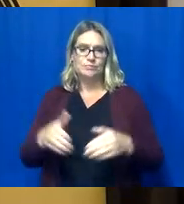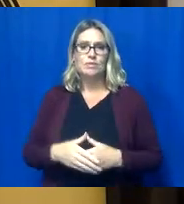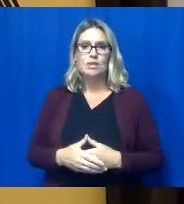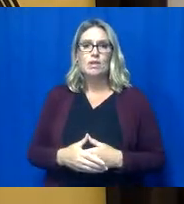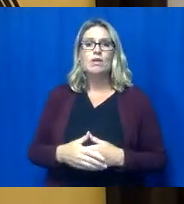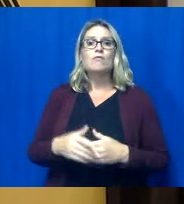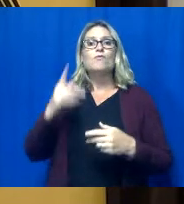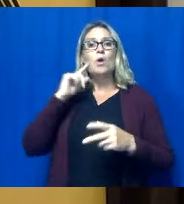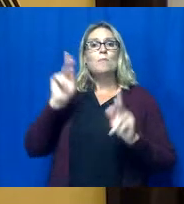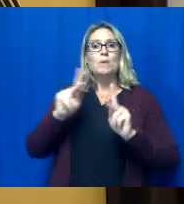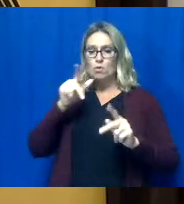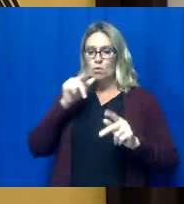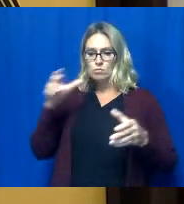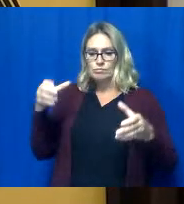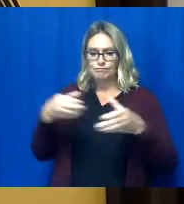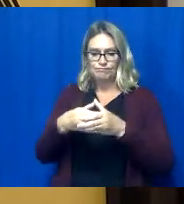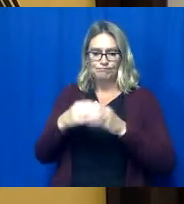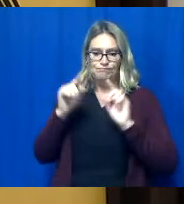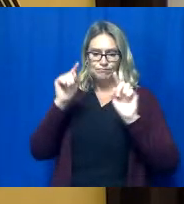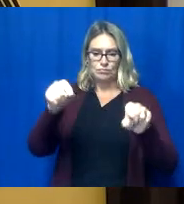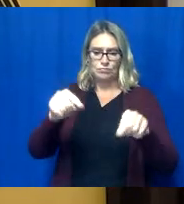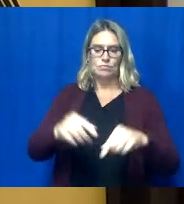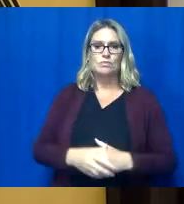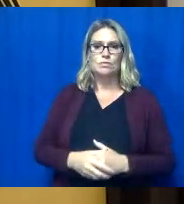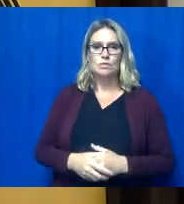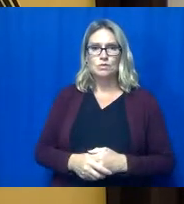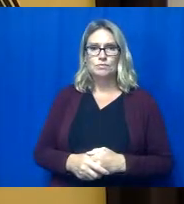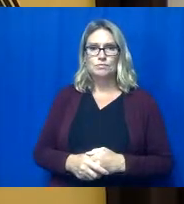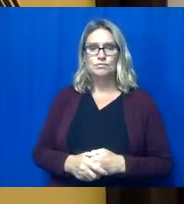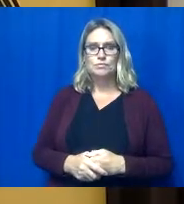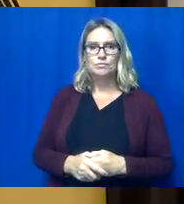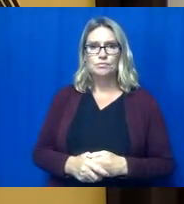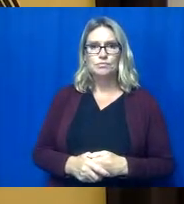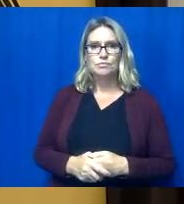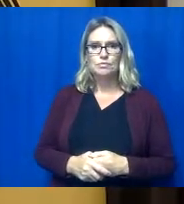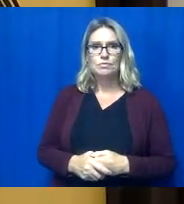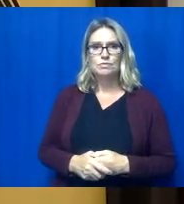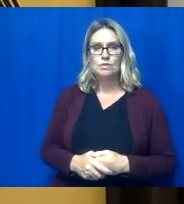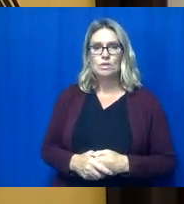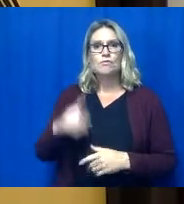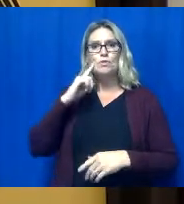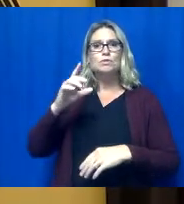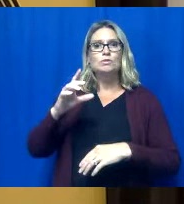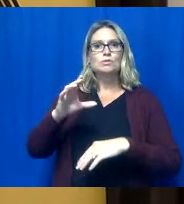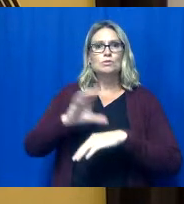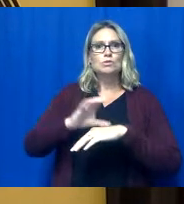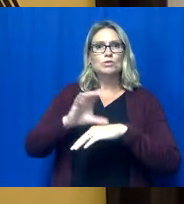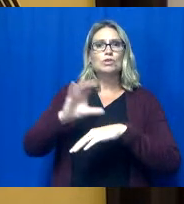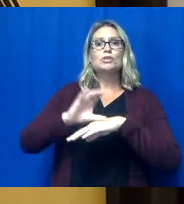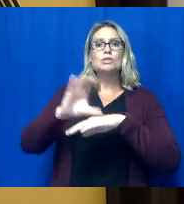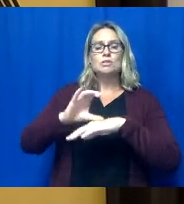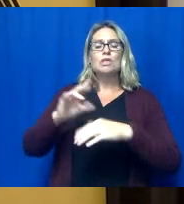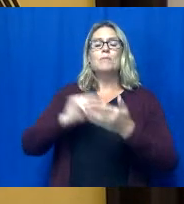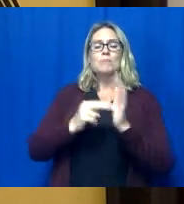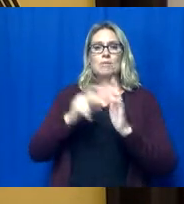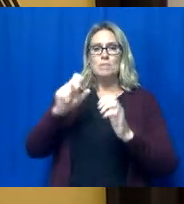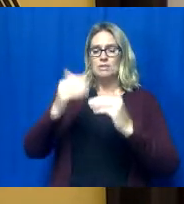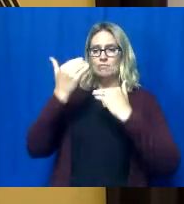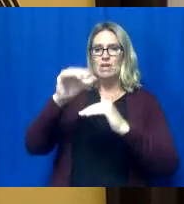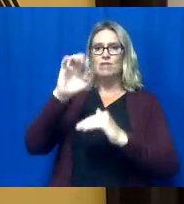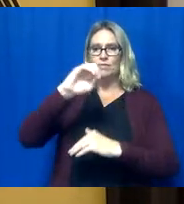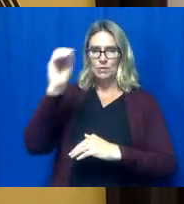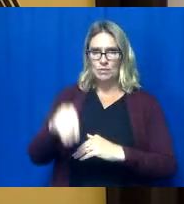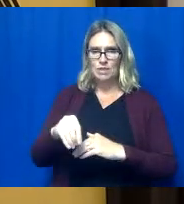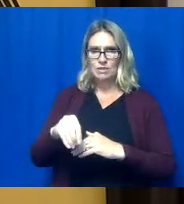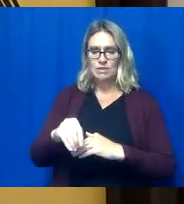from COVID-19. These measures include operating at 50% capacity, the continuous use of